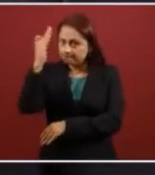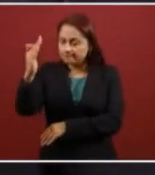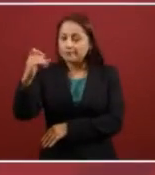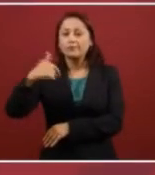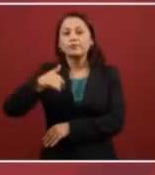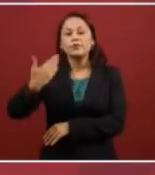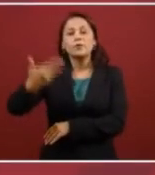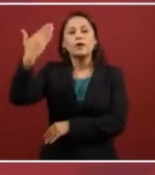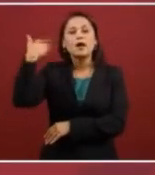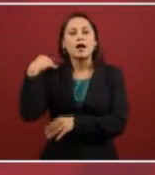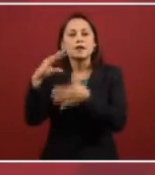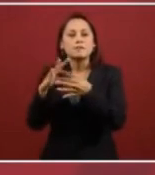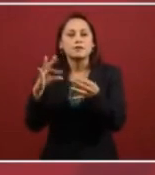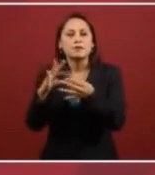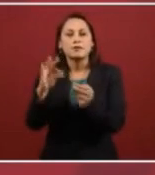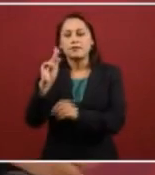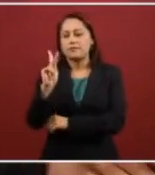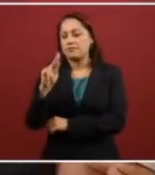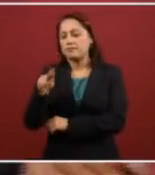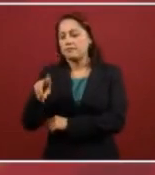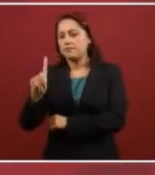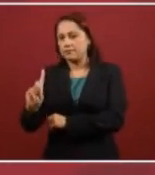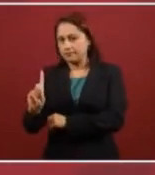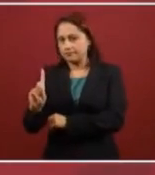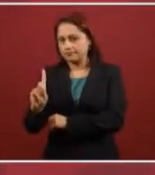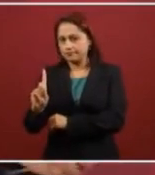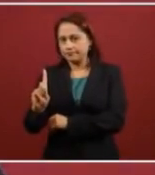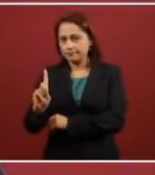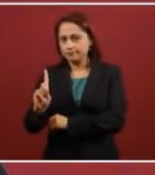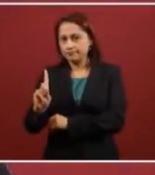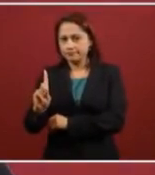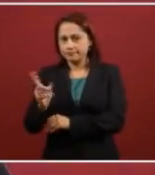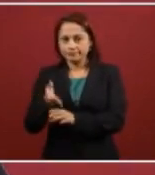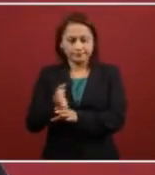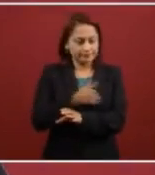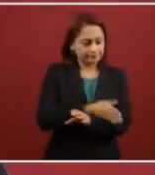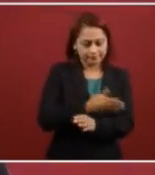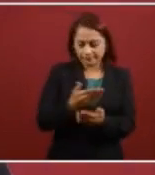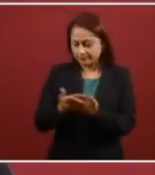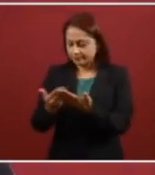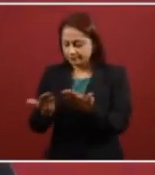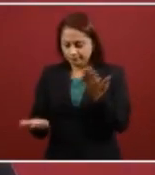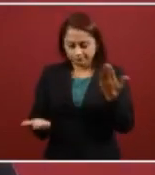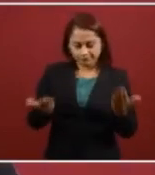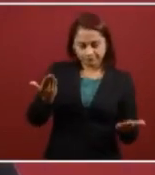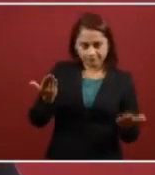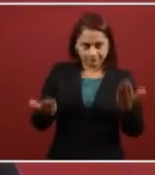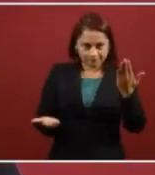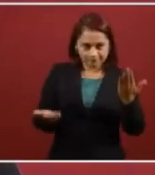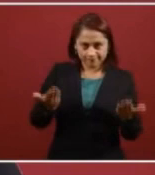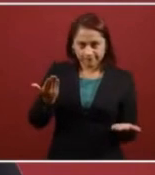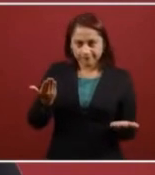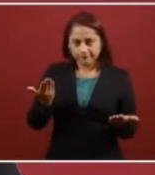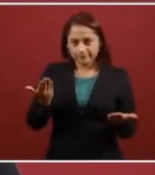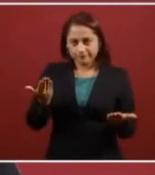plan, de estas diferencias, of these differences,